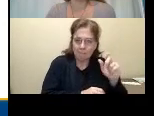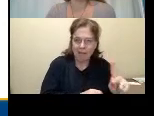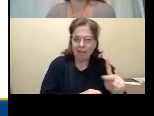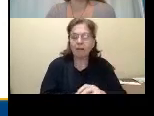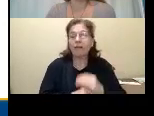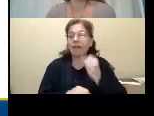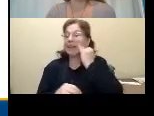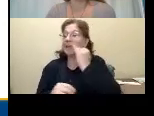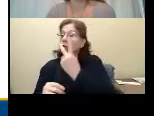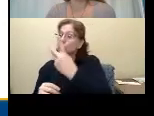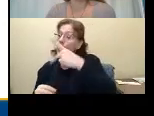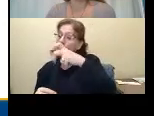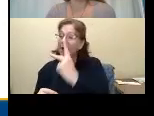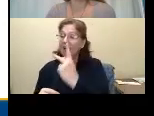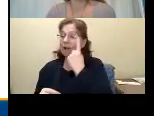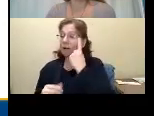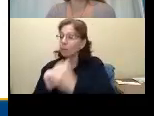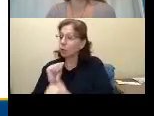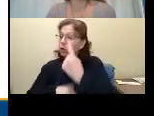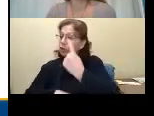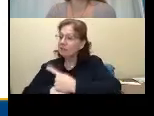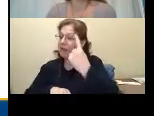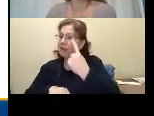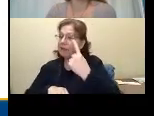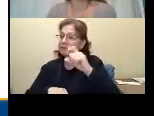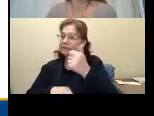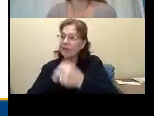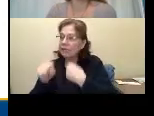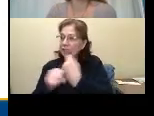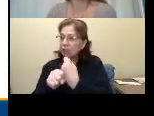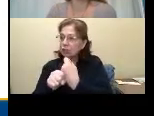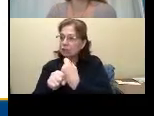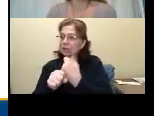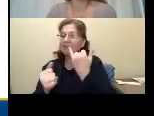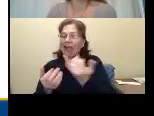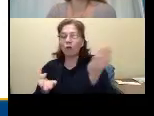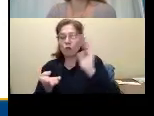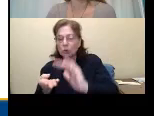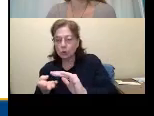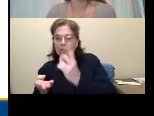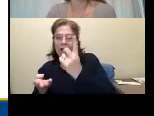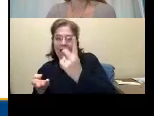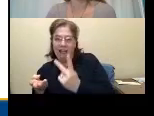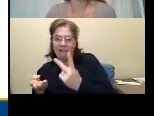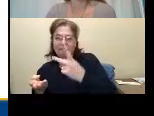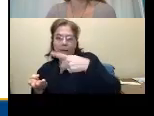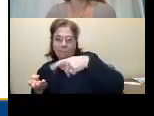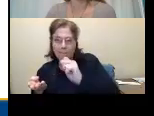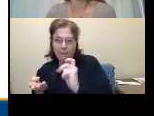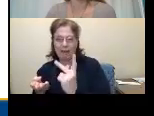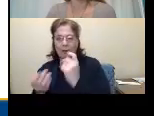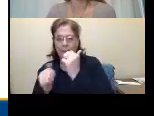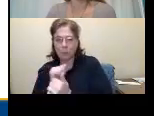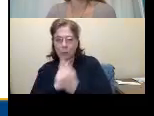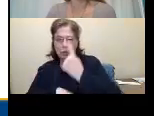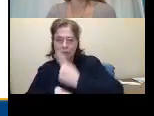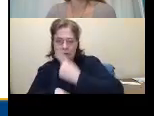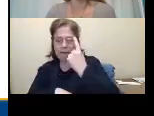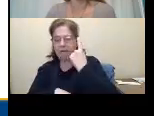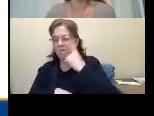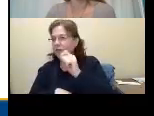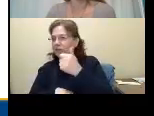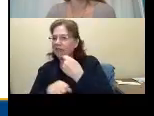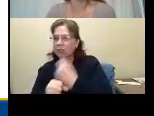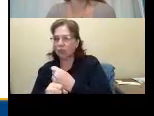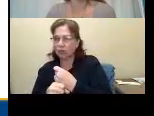day for, say, 10 years, and now they cut down and they smoke half a pack a day for the last 10 years.